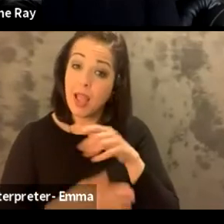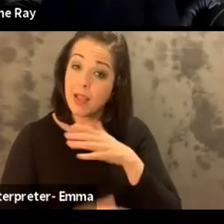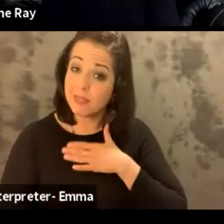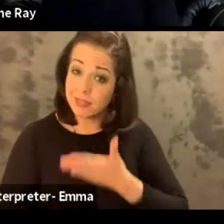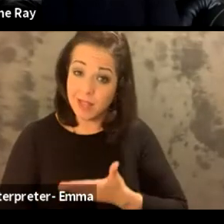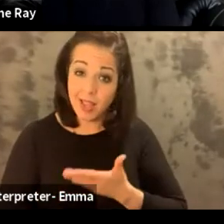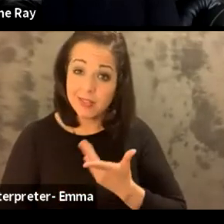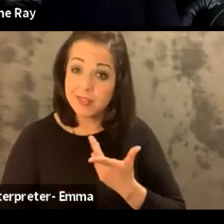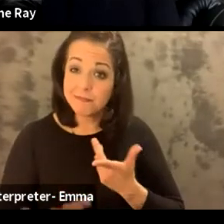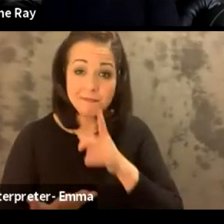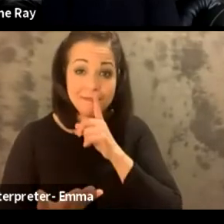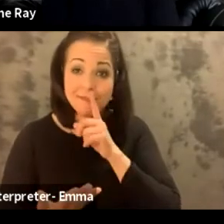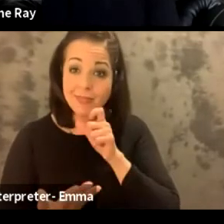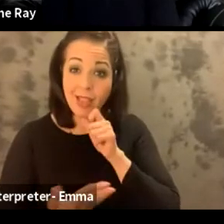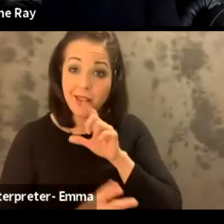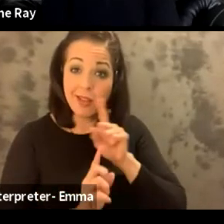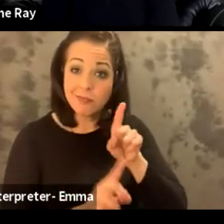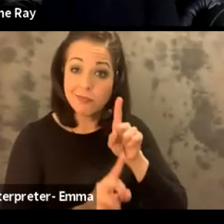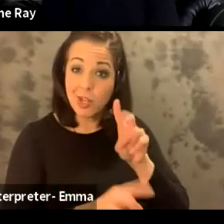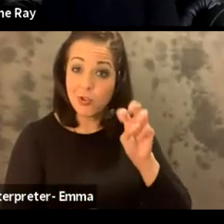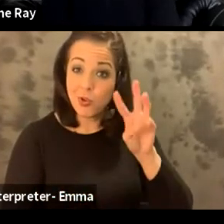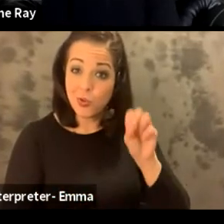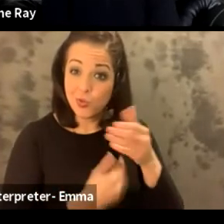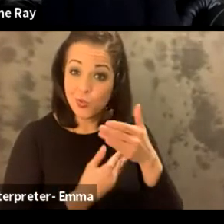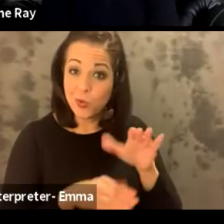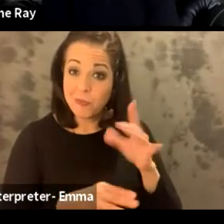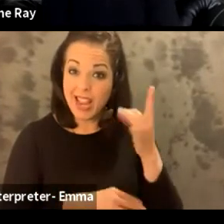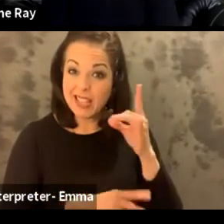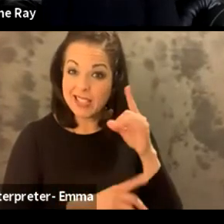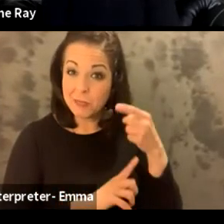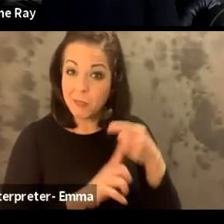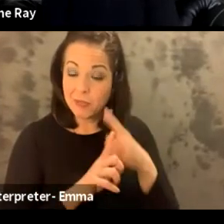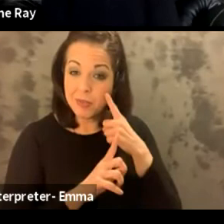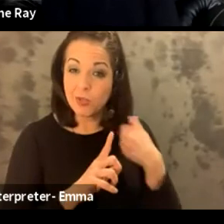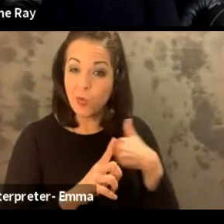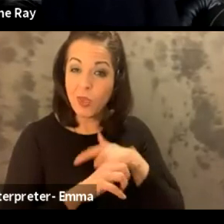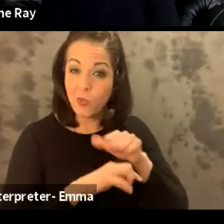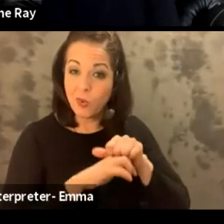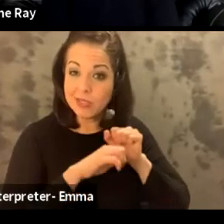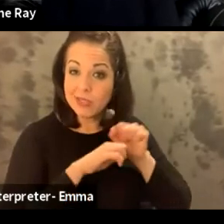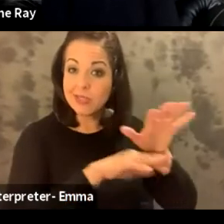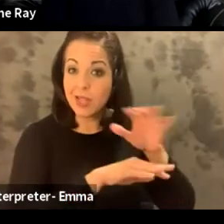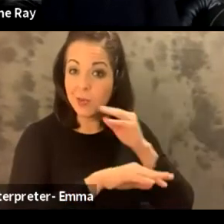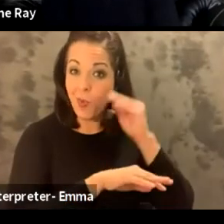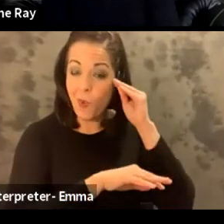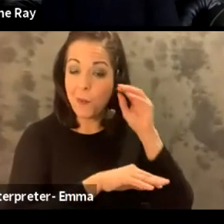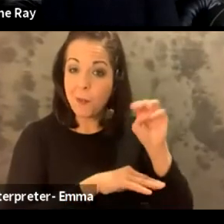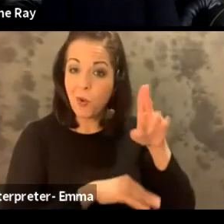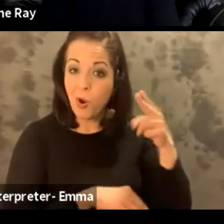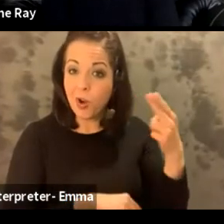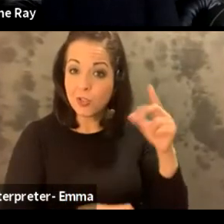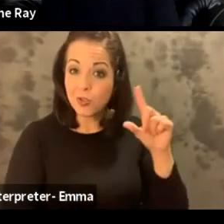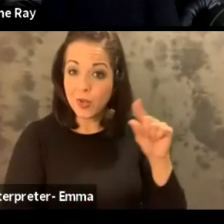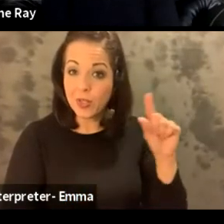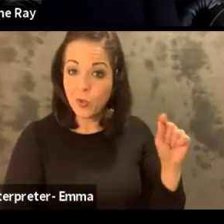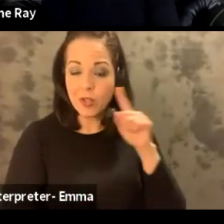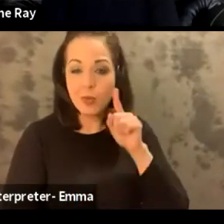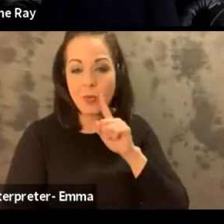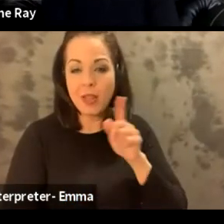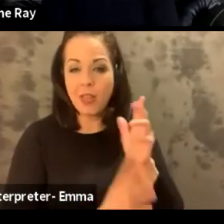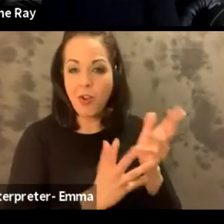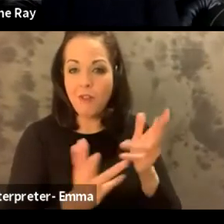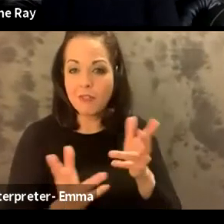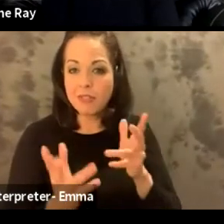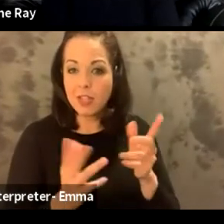I hadn't been in a newsroom for 18 months because we were all sent home in March of 2020. So the conversations about